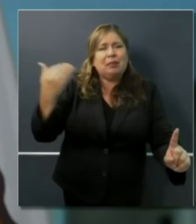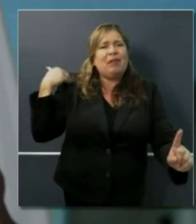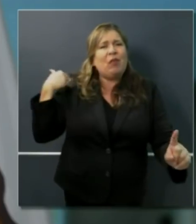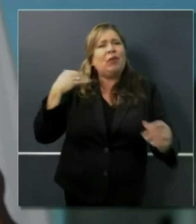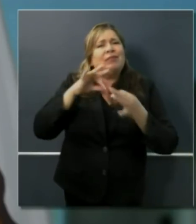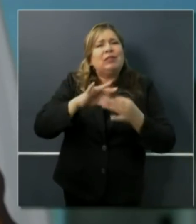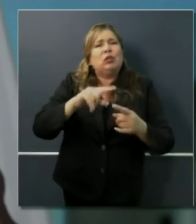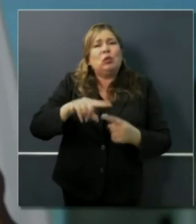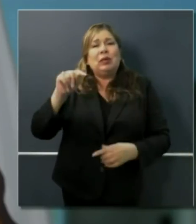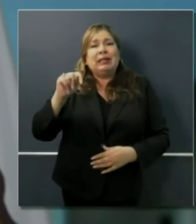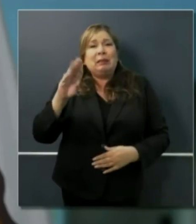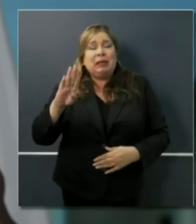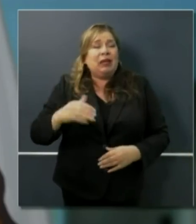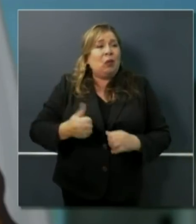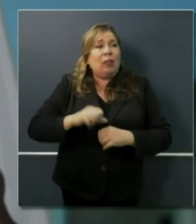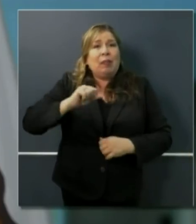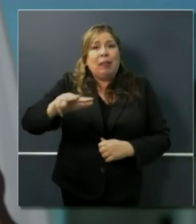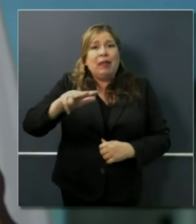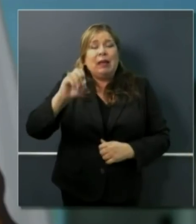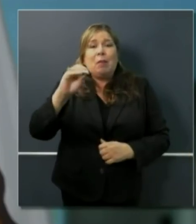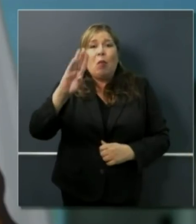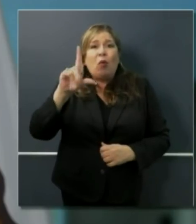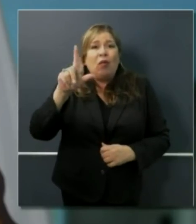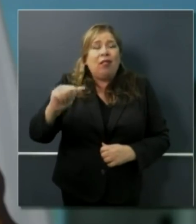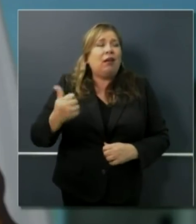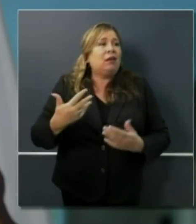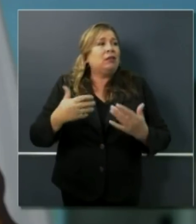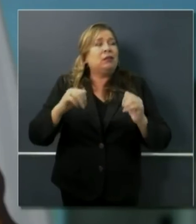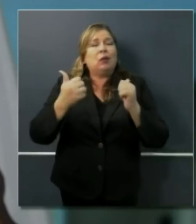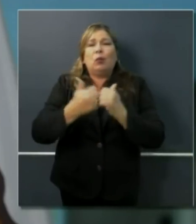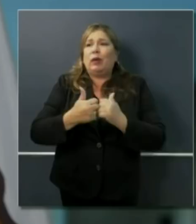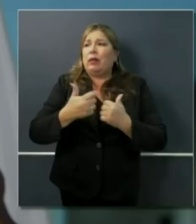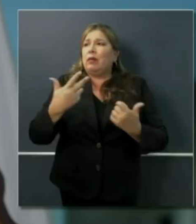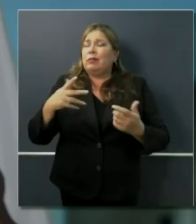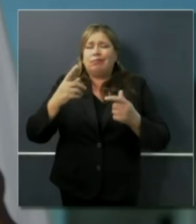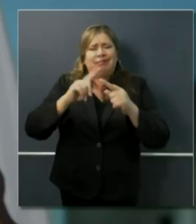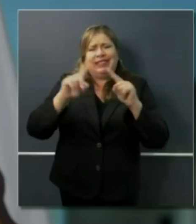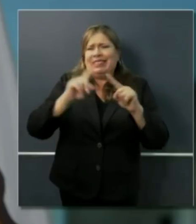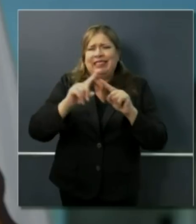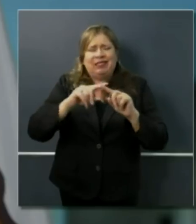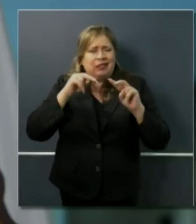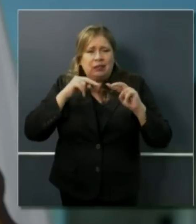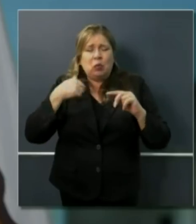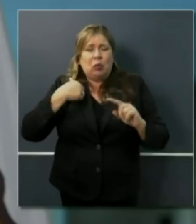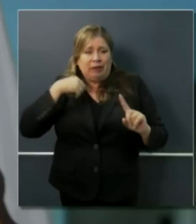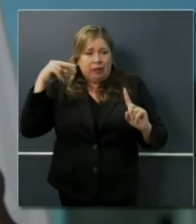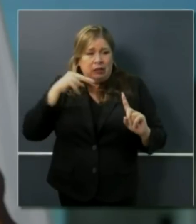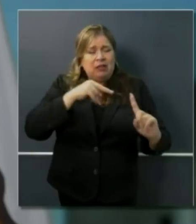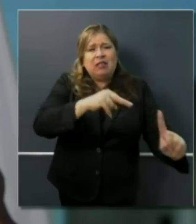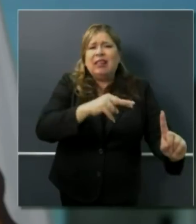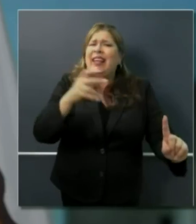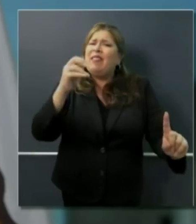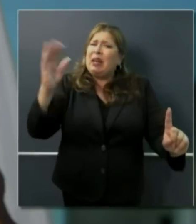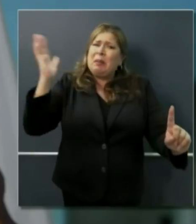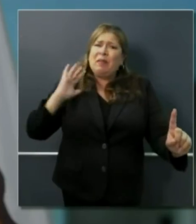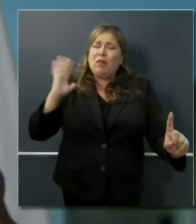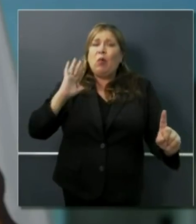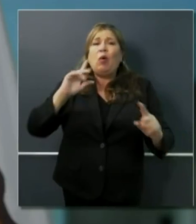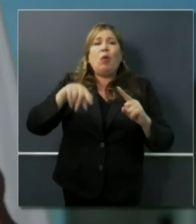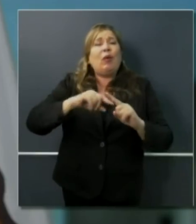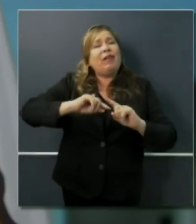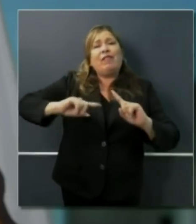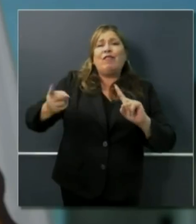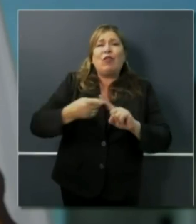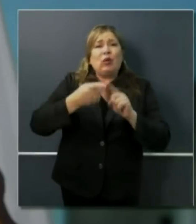for Ebola. We did tracking when those first flights came in from mainland China. Tens of thousands of people